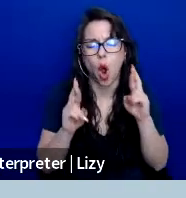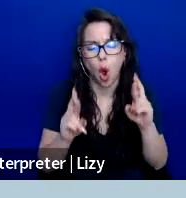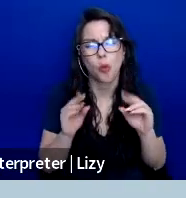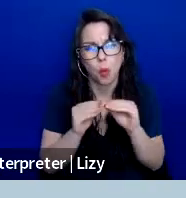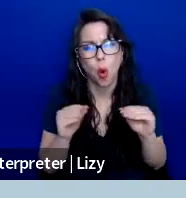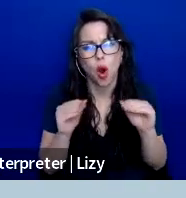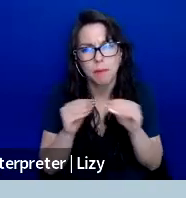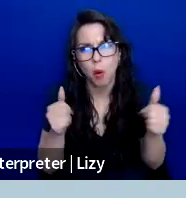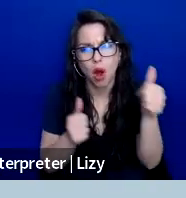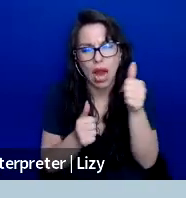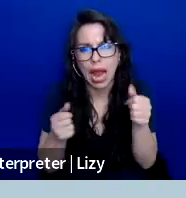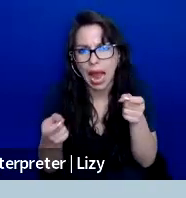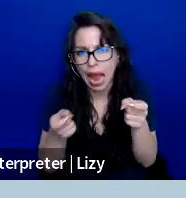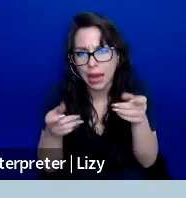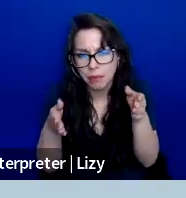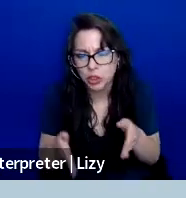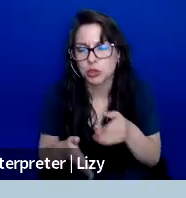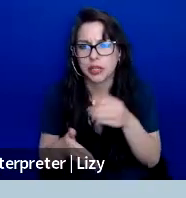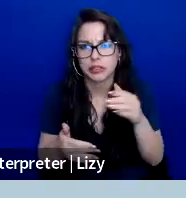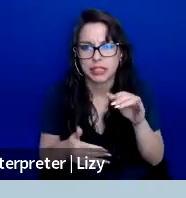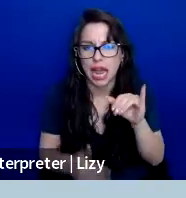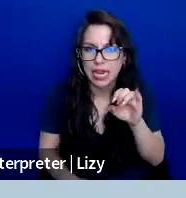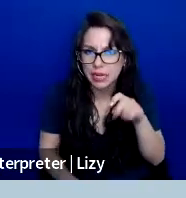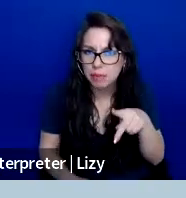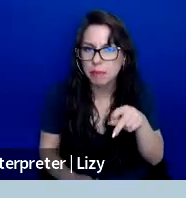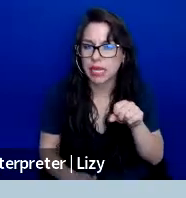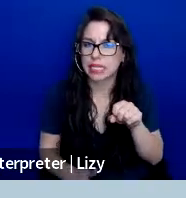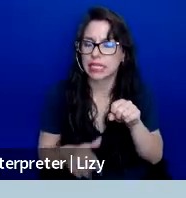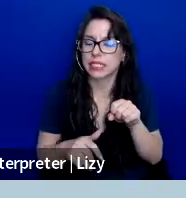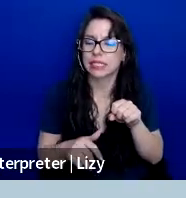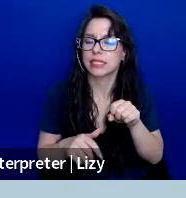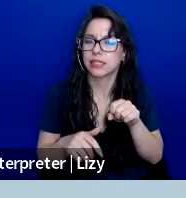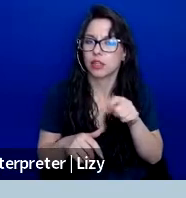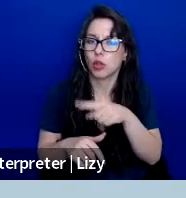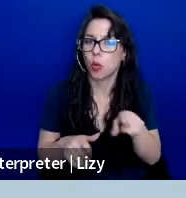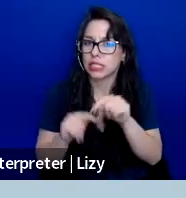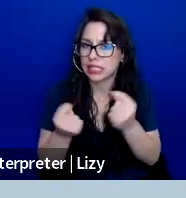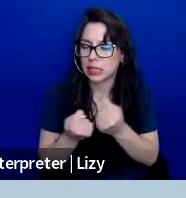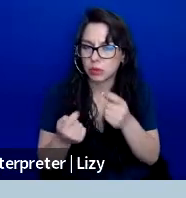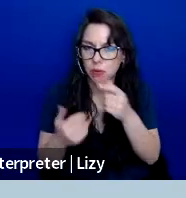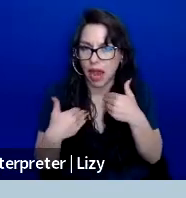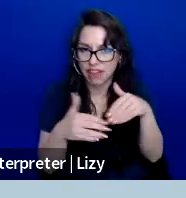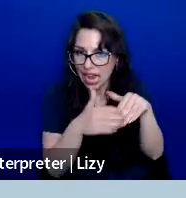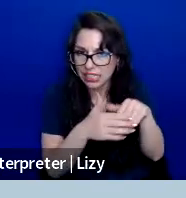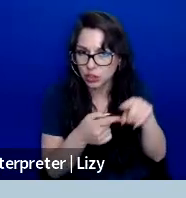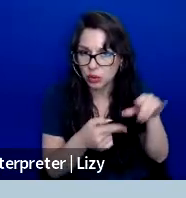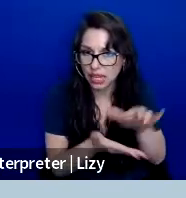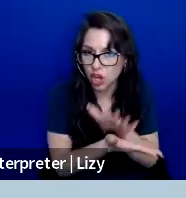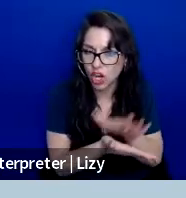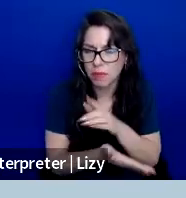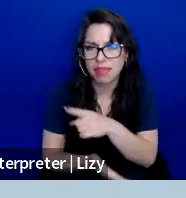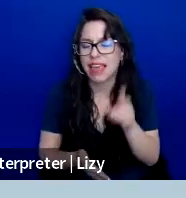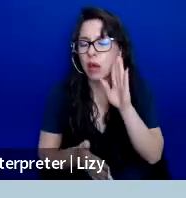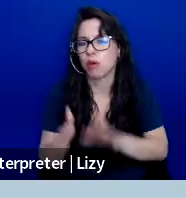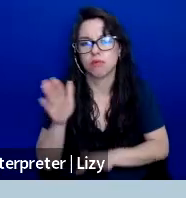and IEP teams have access to this, that we'll start to really be able to support